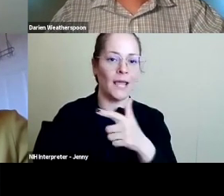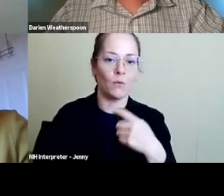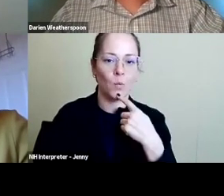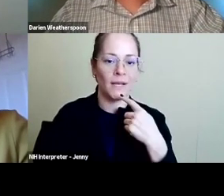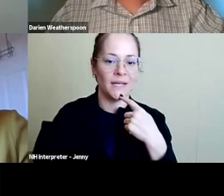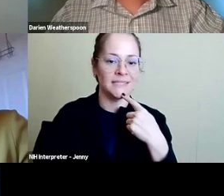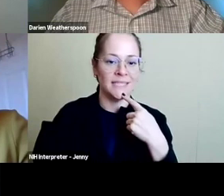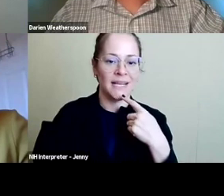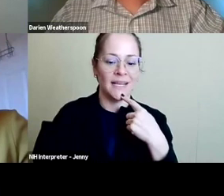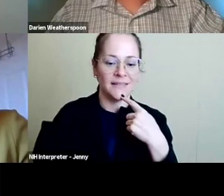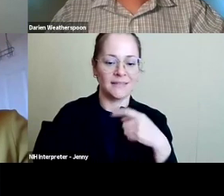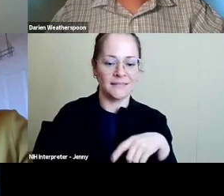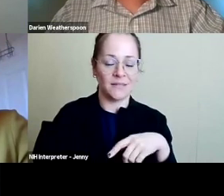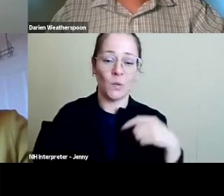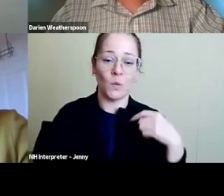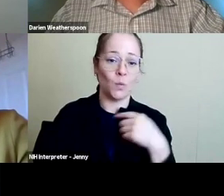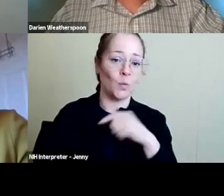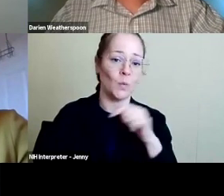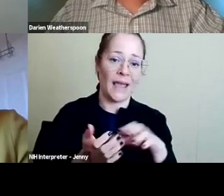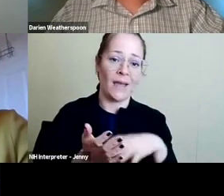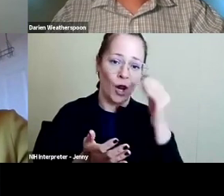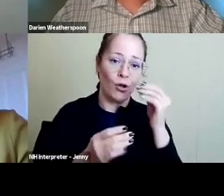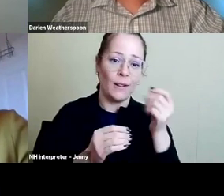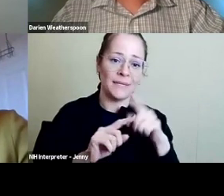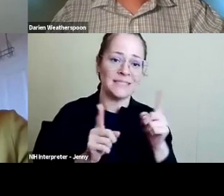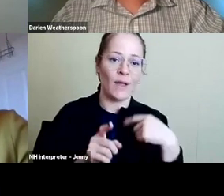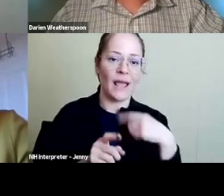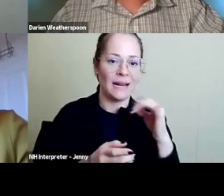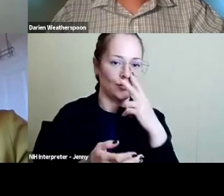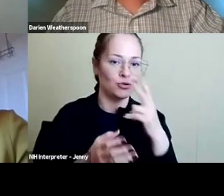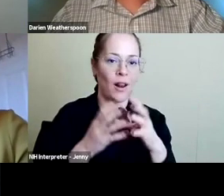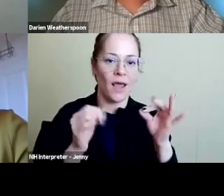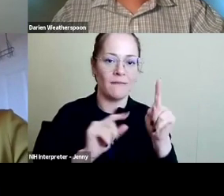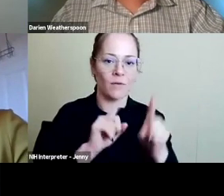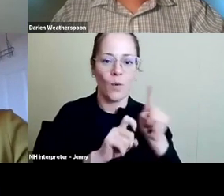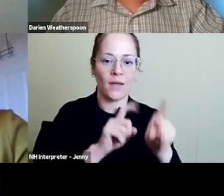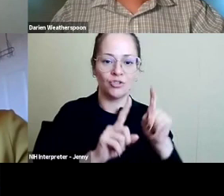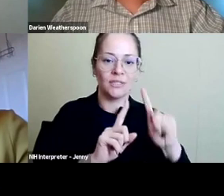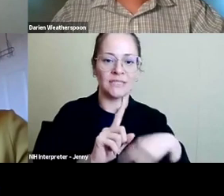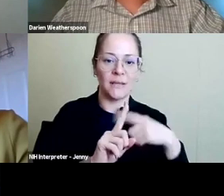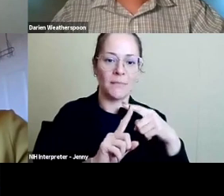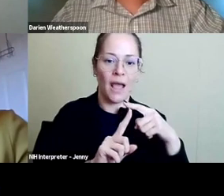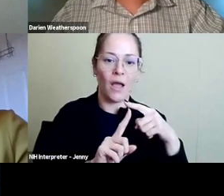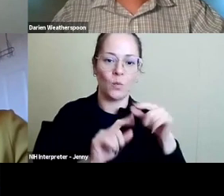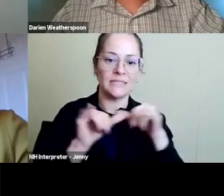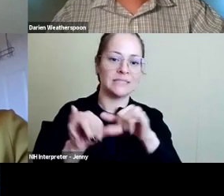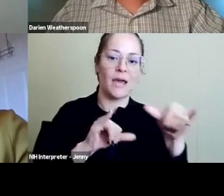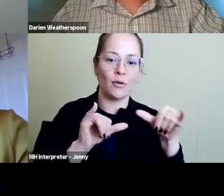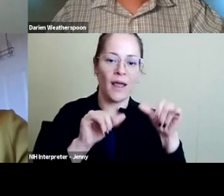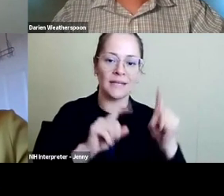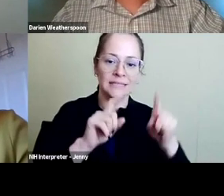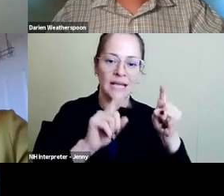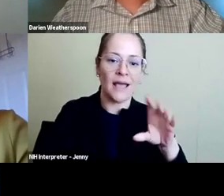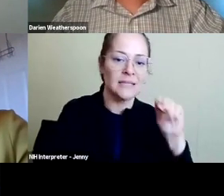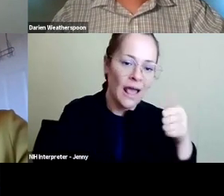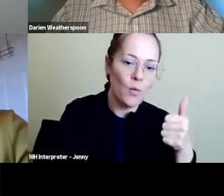know, each person learns a little bit differently. I saw a bunch of questions on the chat about the standardized tests and how long do you study